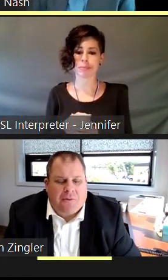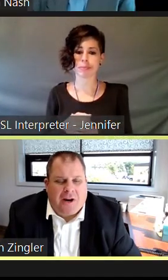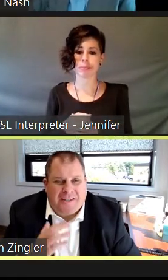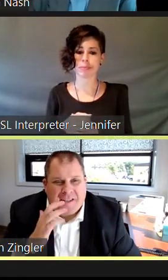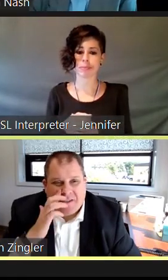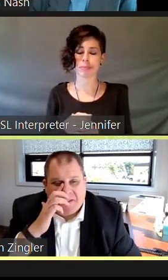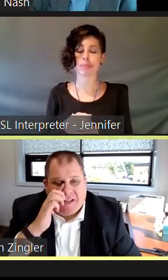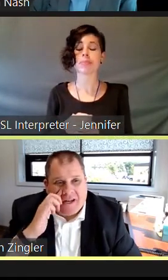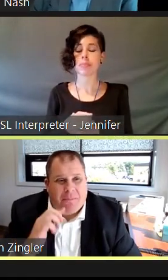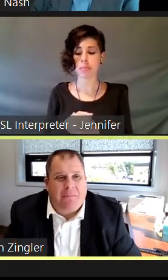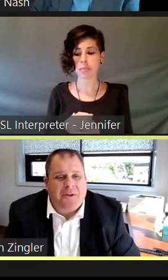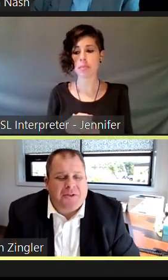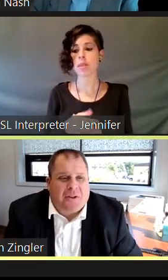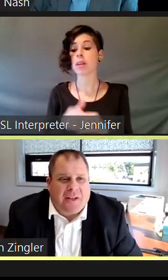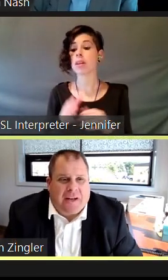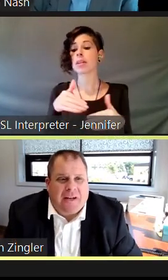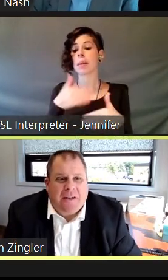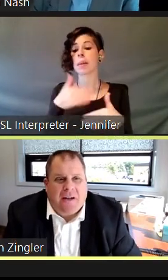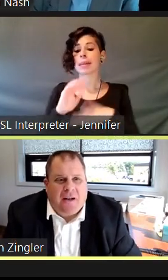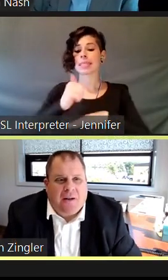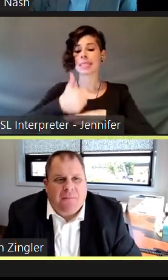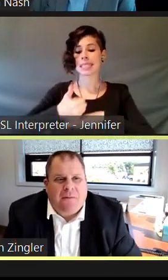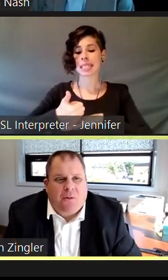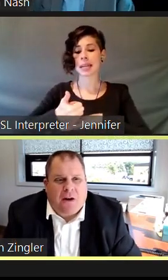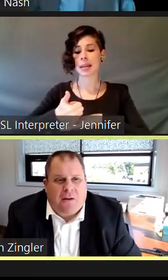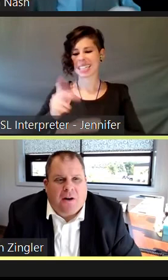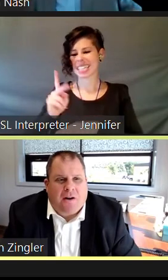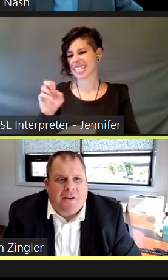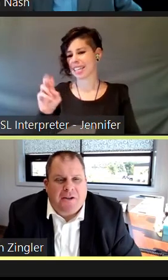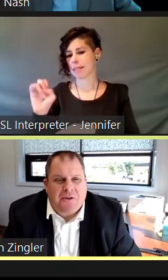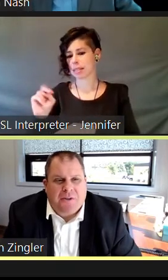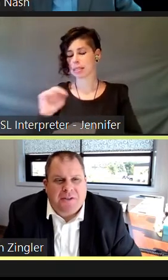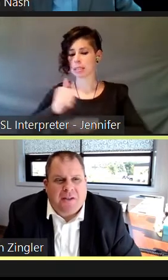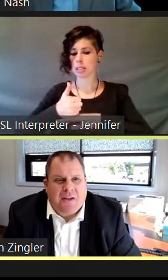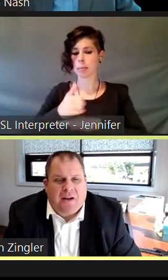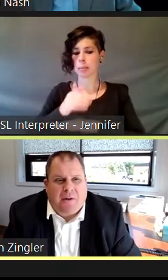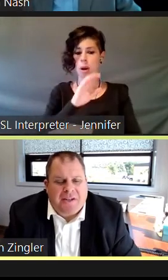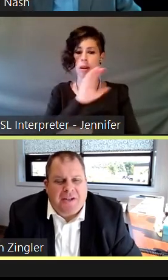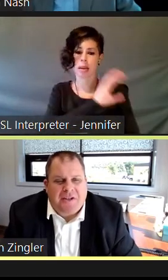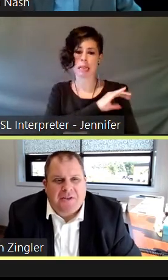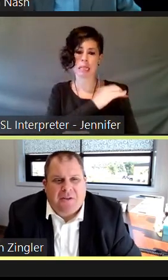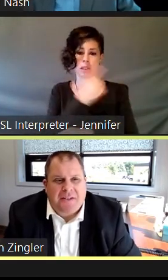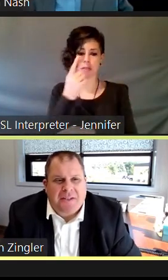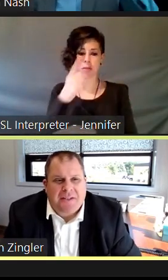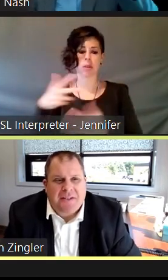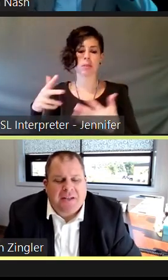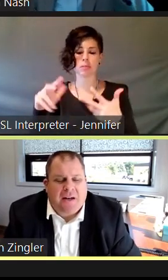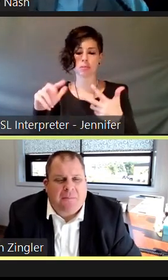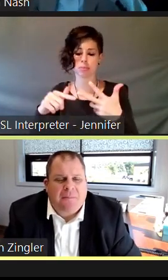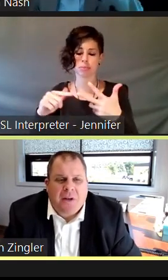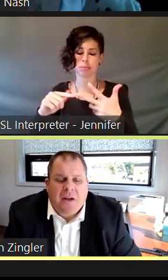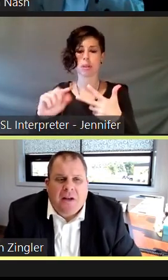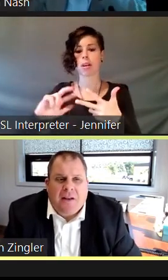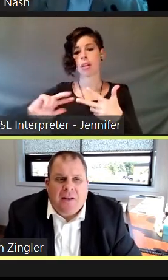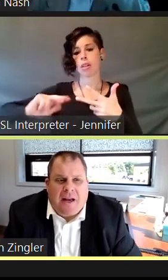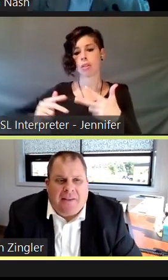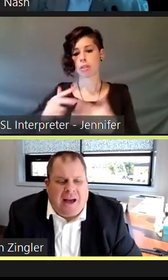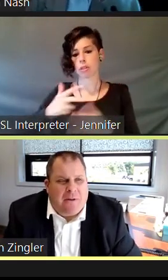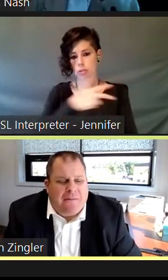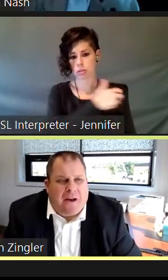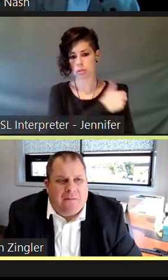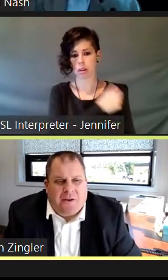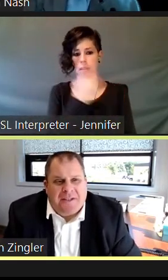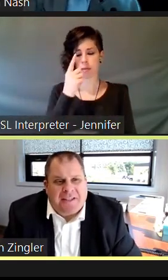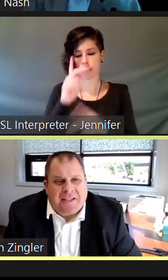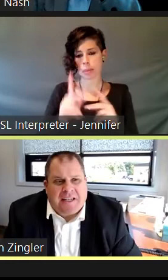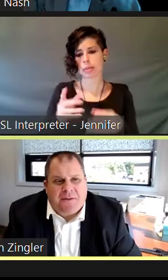We're in the process of setting up a booster clinic for our individuals and our residential services. That